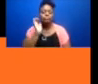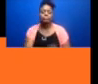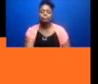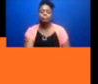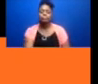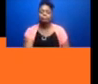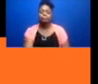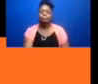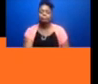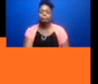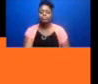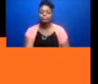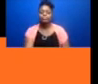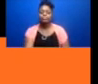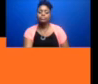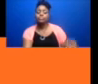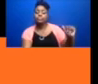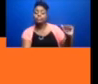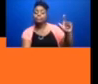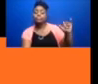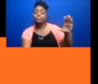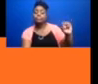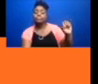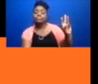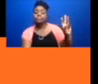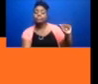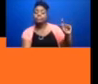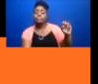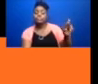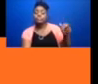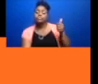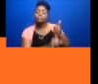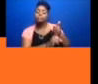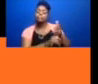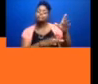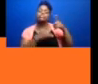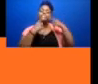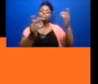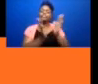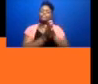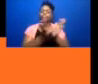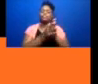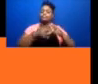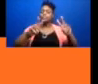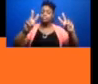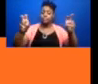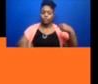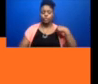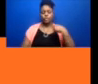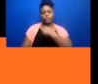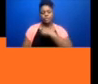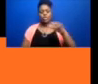text, "We are the ones we have been waiting for," inner light in a time of